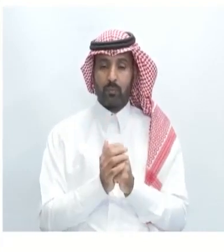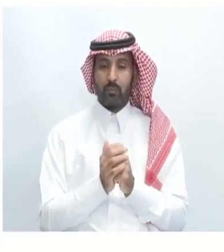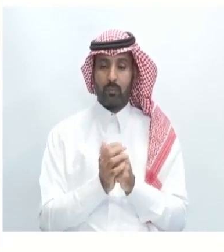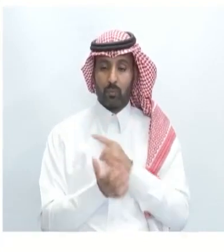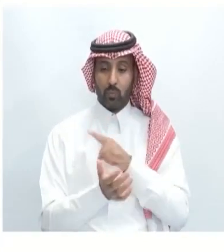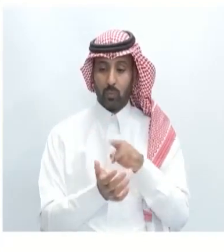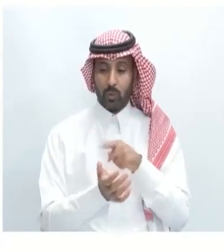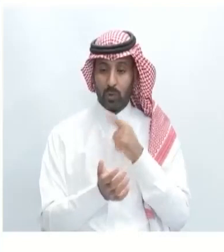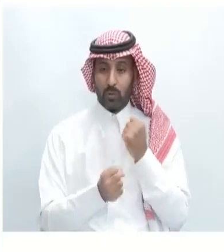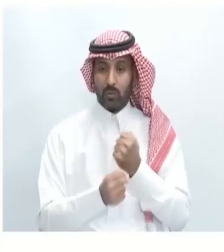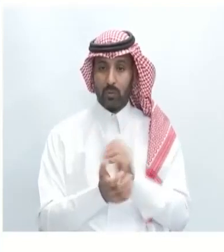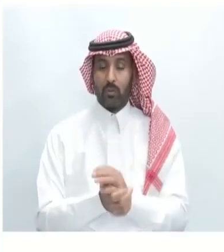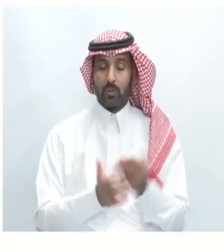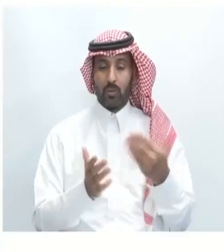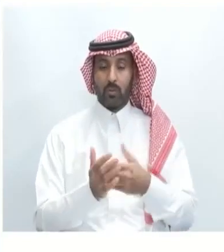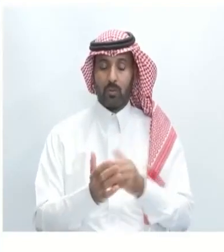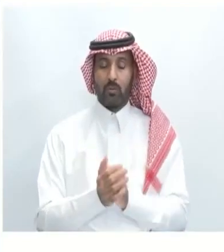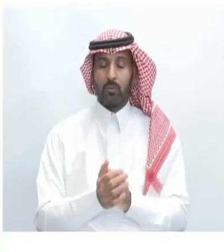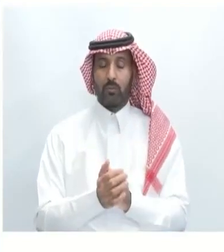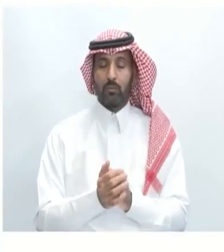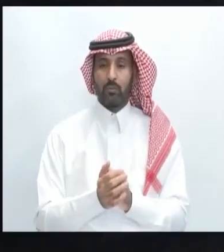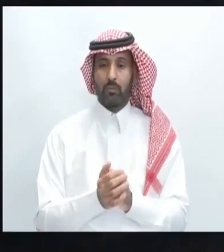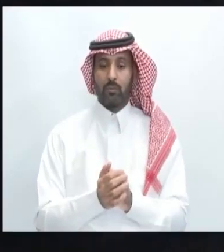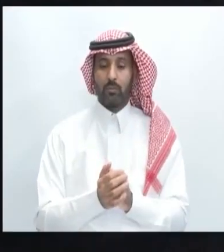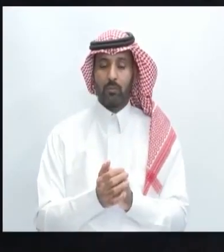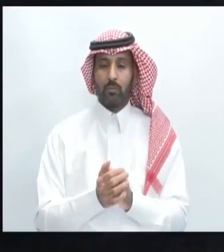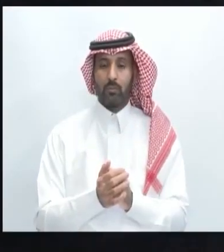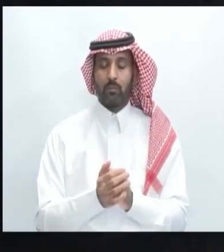we make. And with that, we reach the end of this lesson.